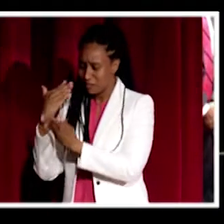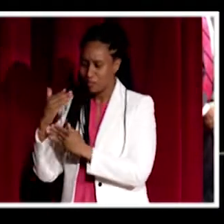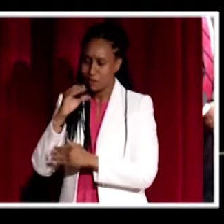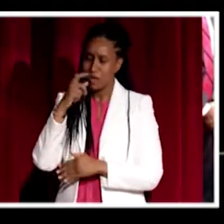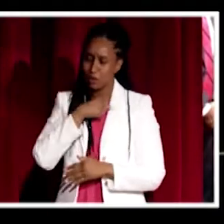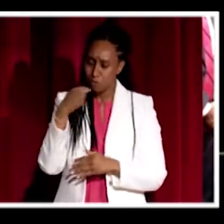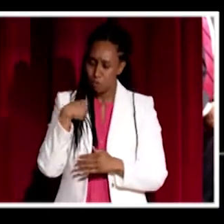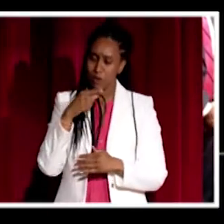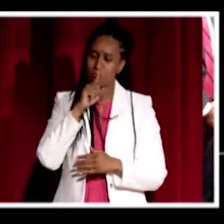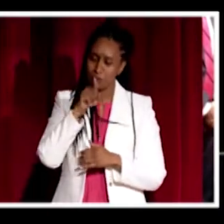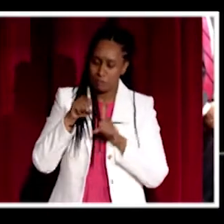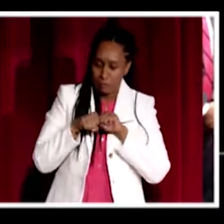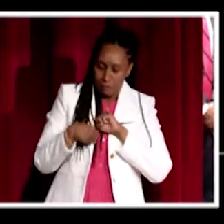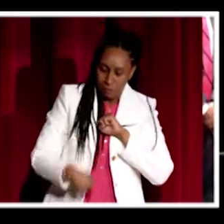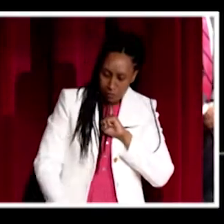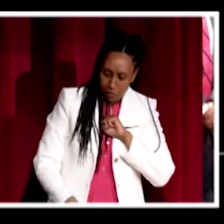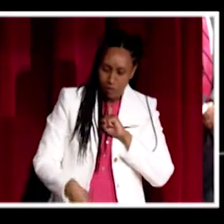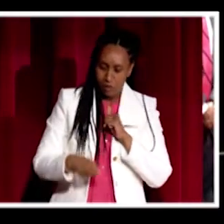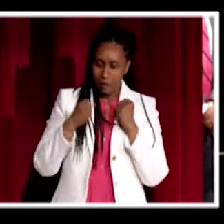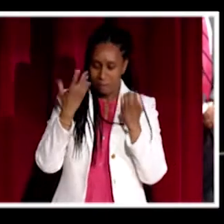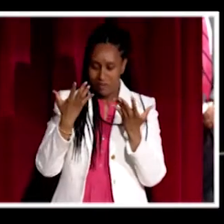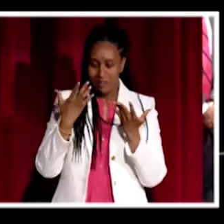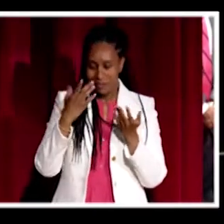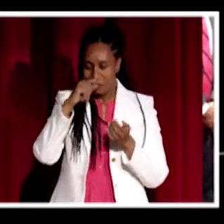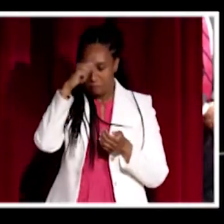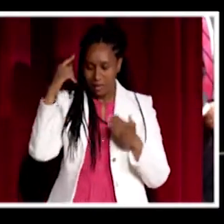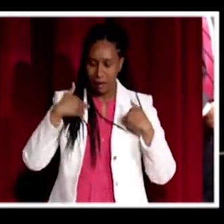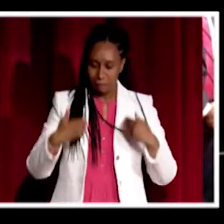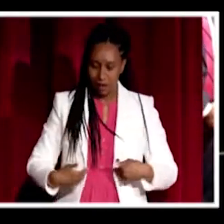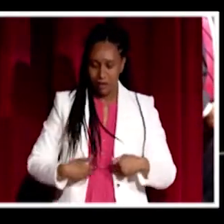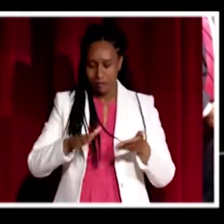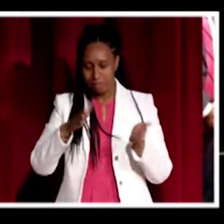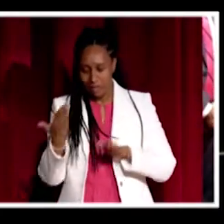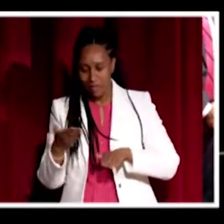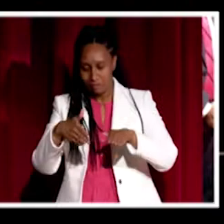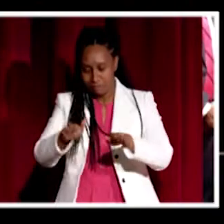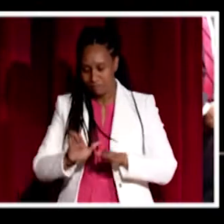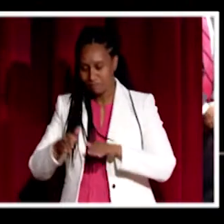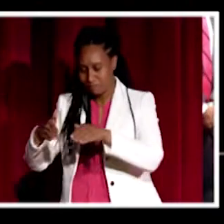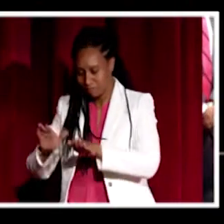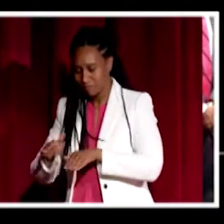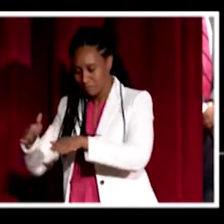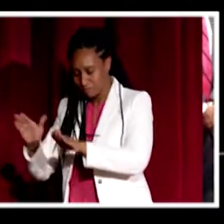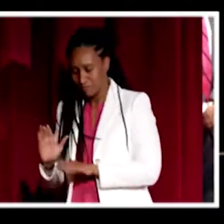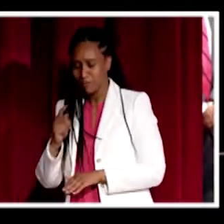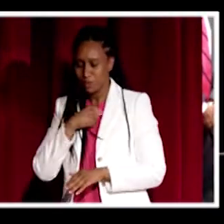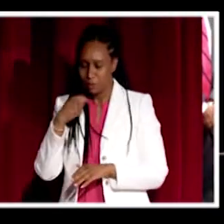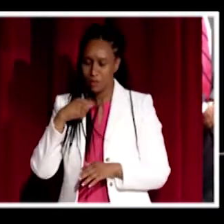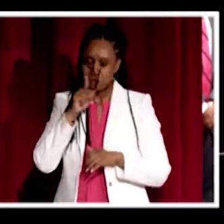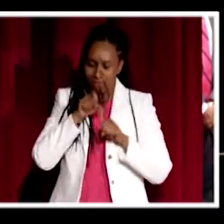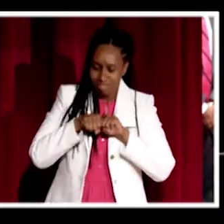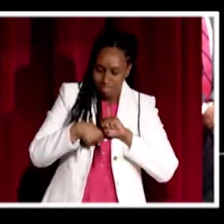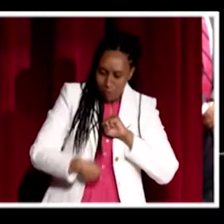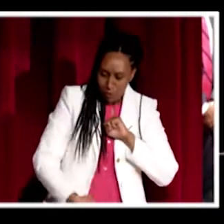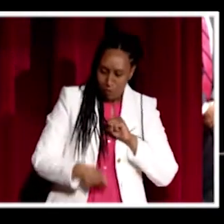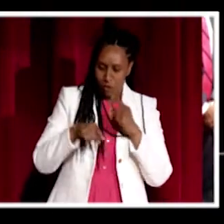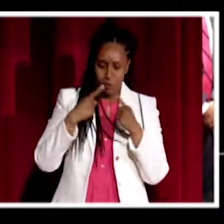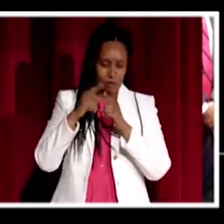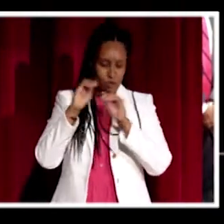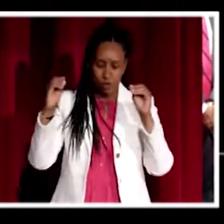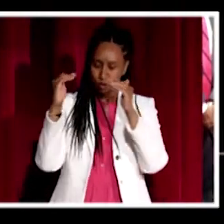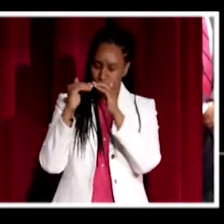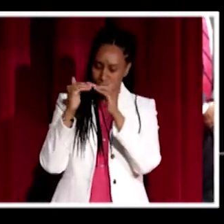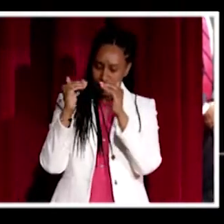we mourn the many Black bodies that have been found, God. We mourn when justice is not done. We mourn,